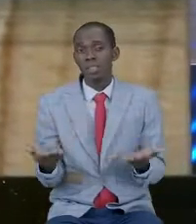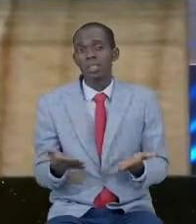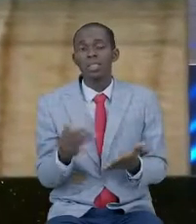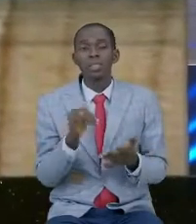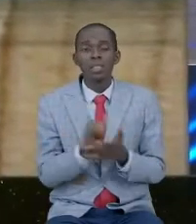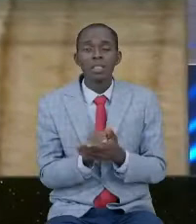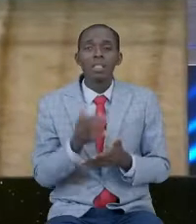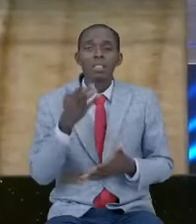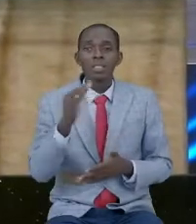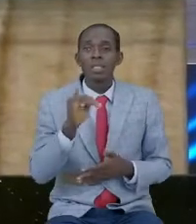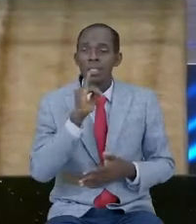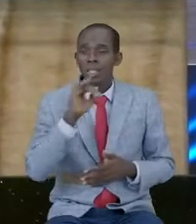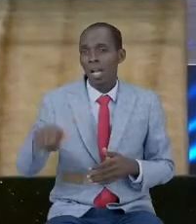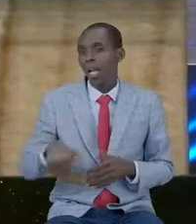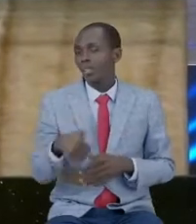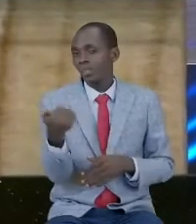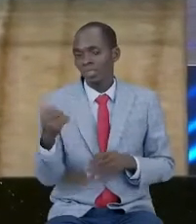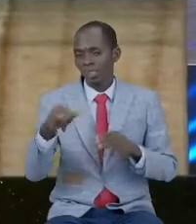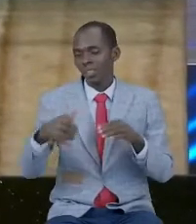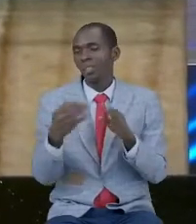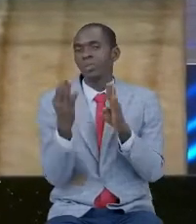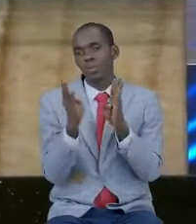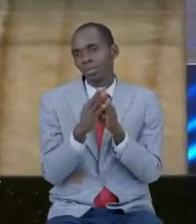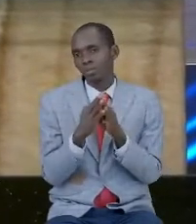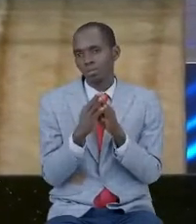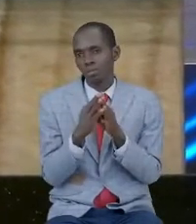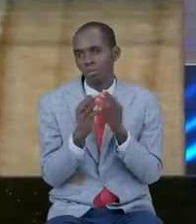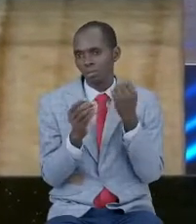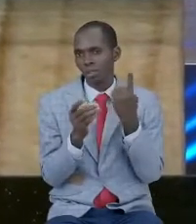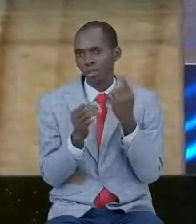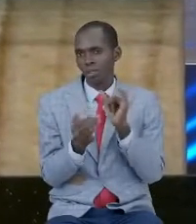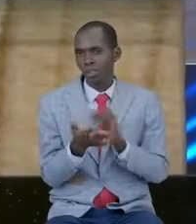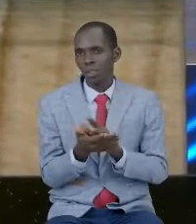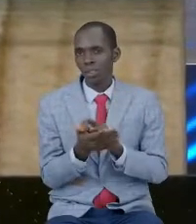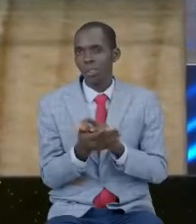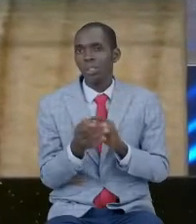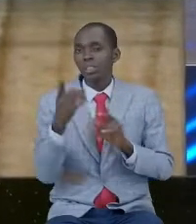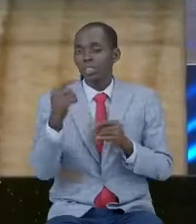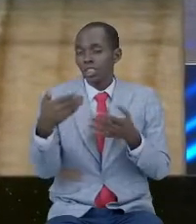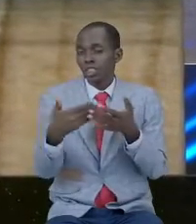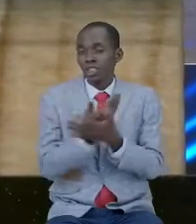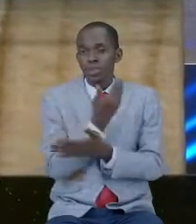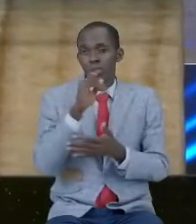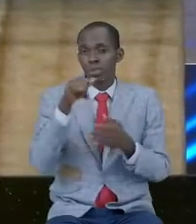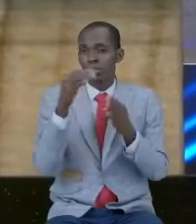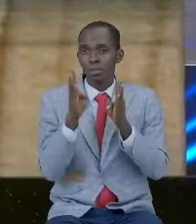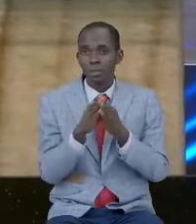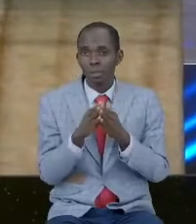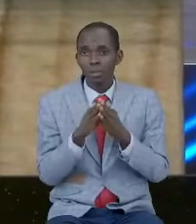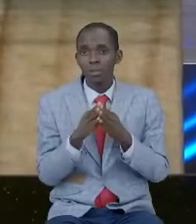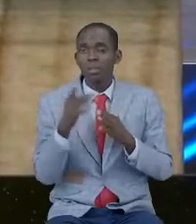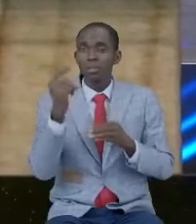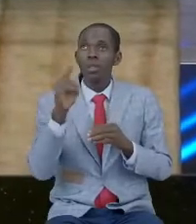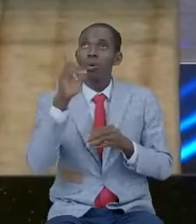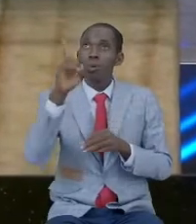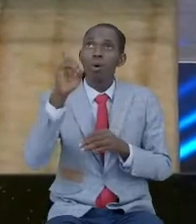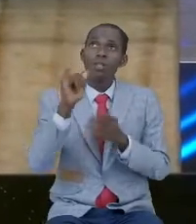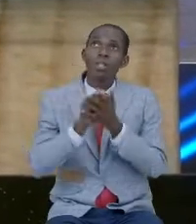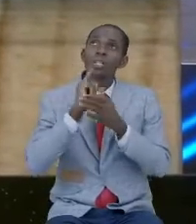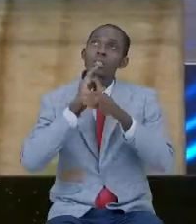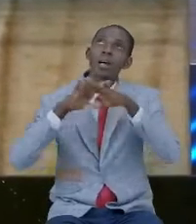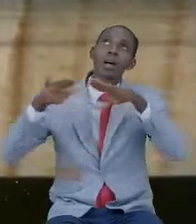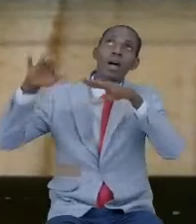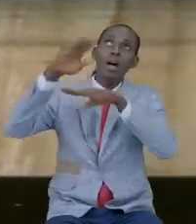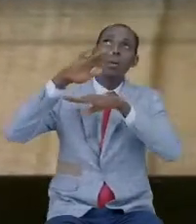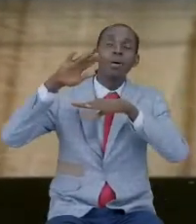is another Jerusalem, the new Jerusalem, the one above, the